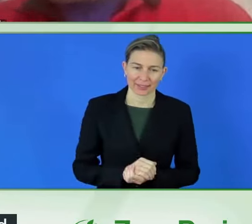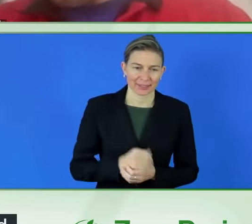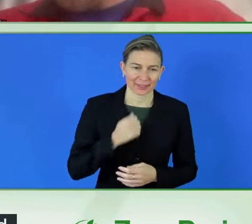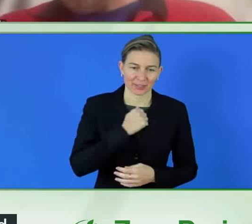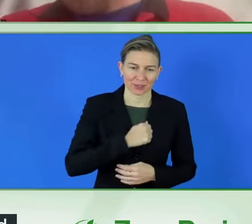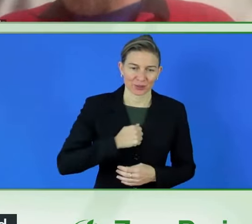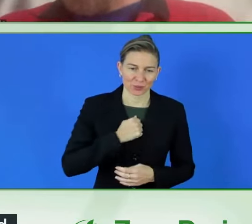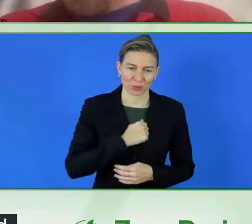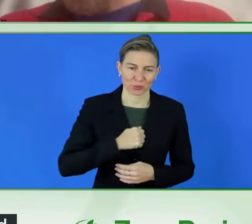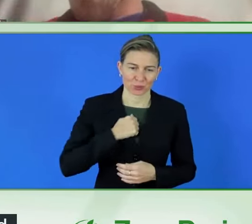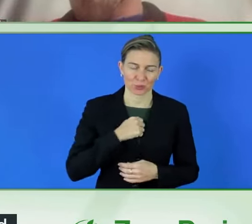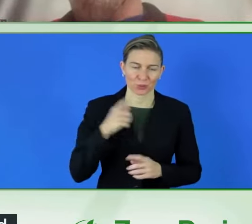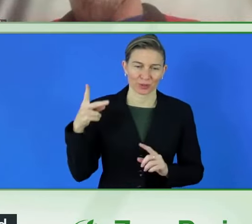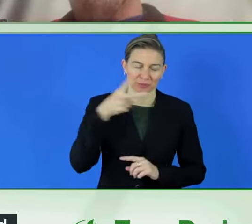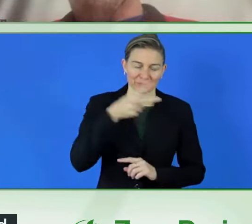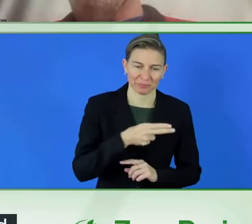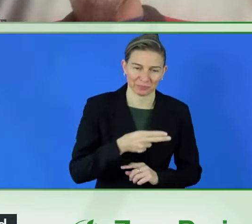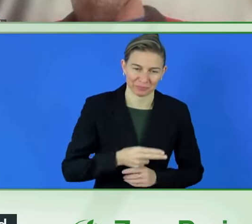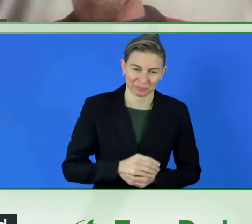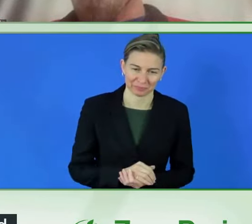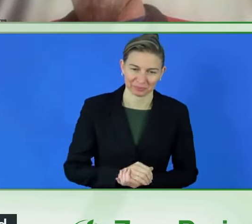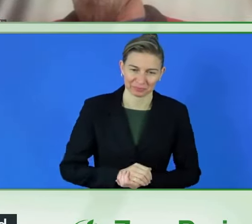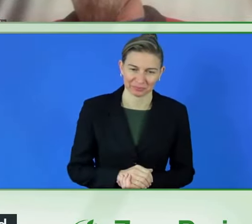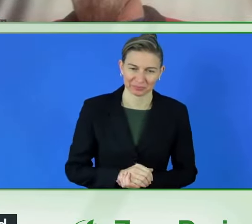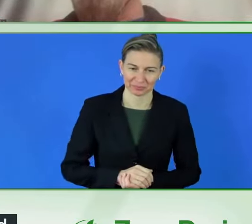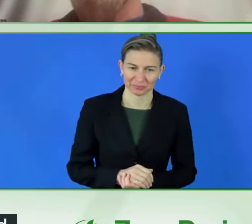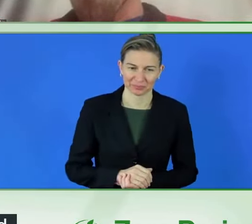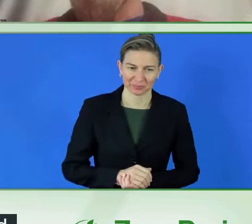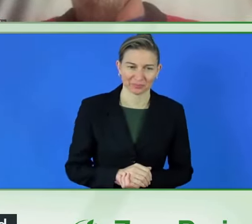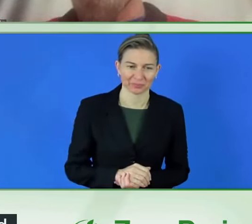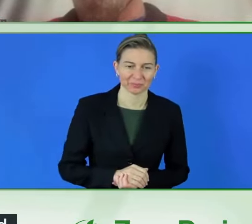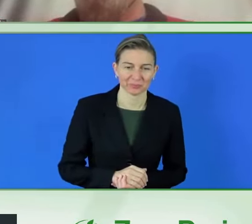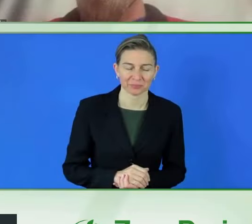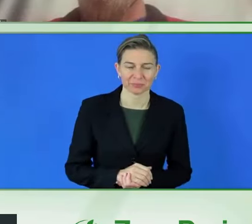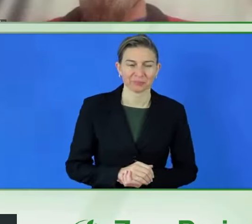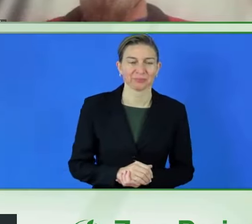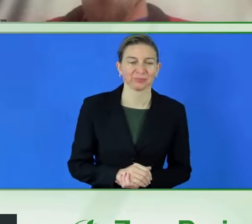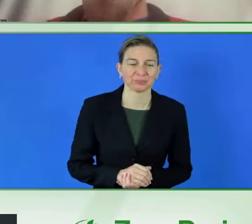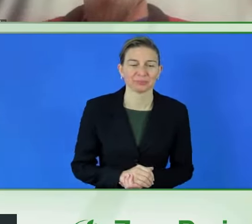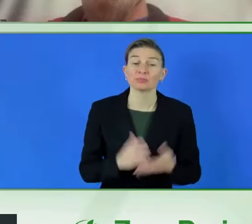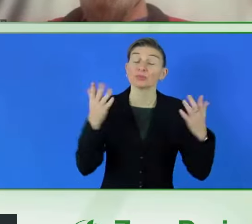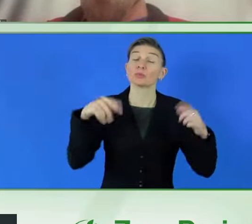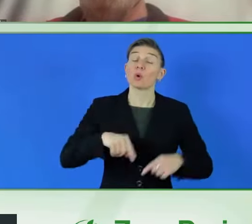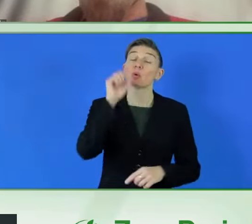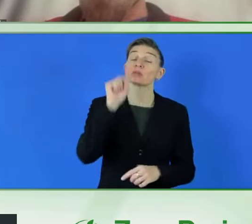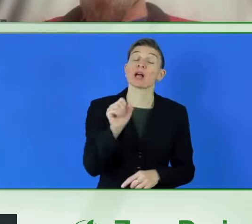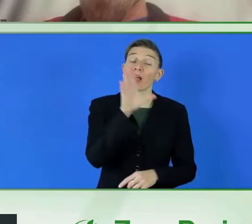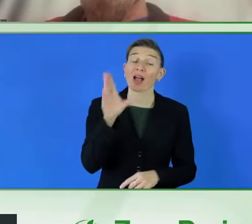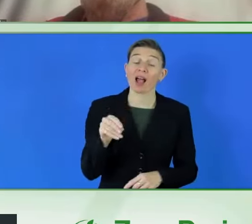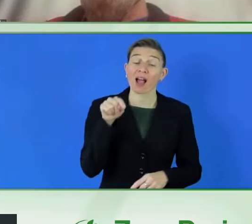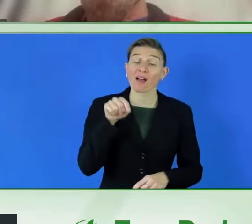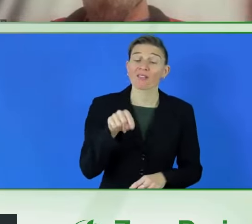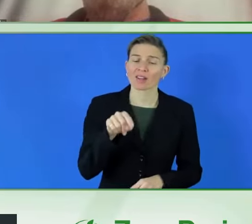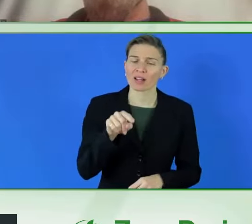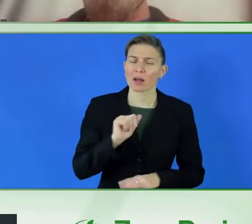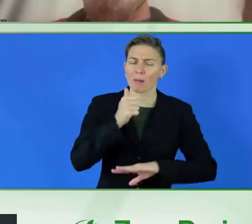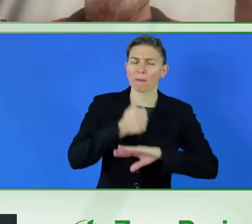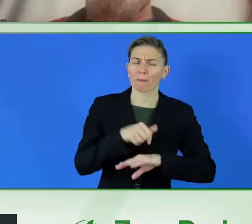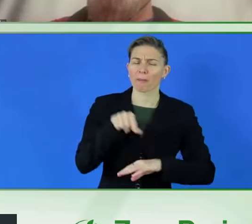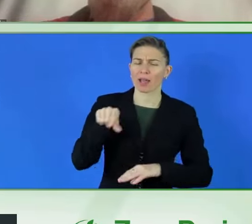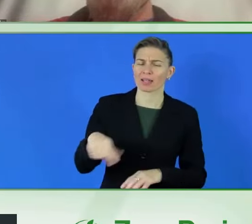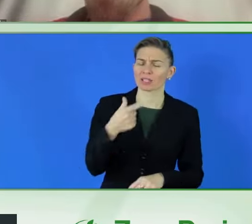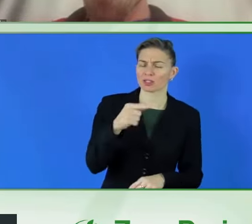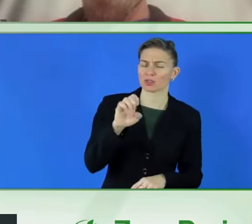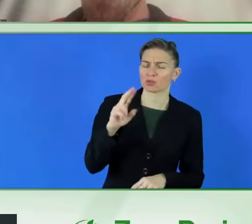So we gave this to the group of engineers here in South Africa based in George, and they came back with the solution, which